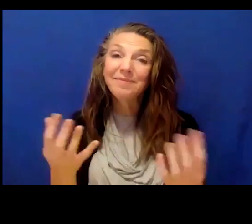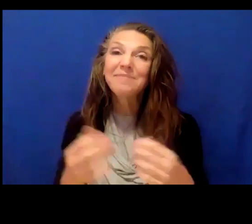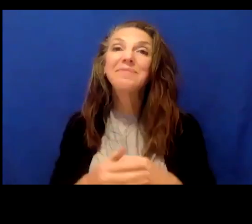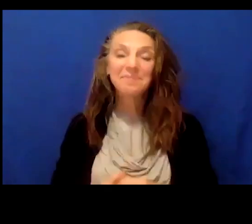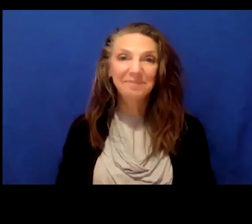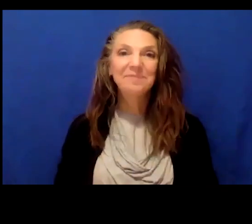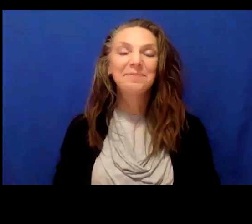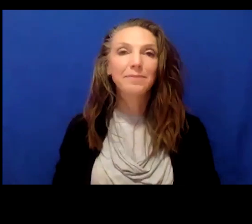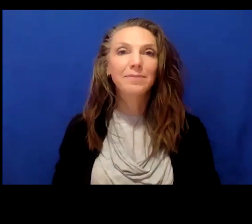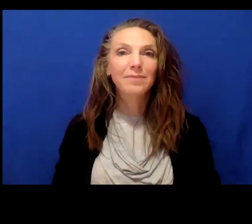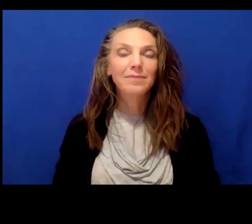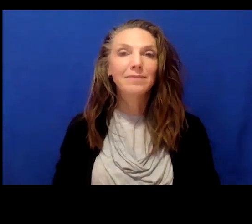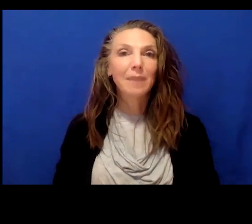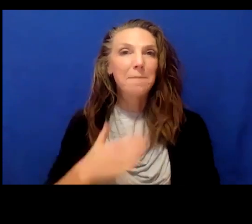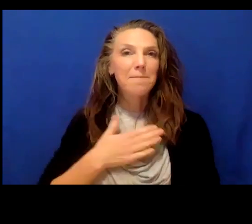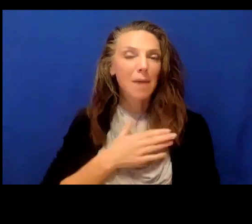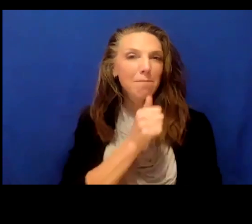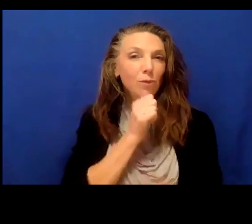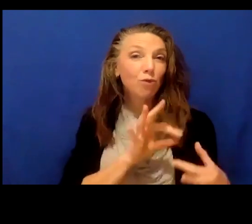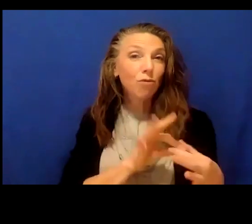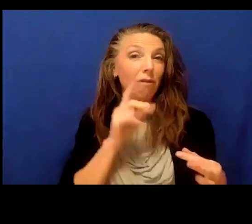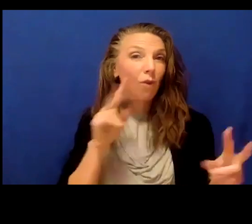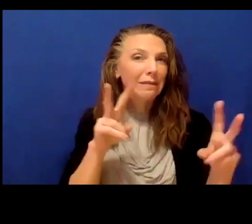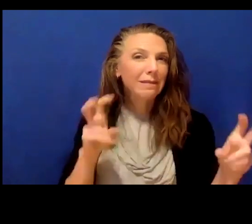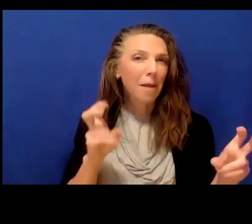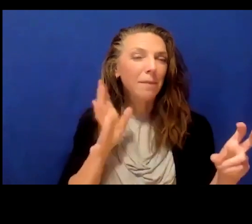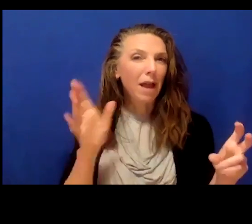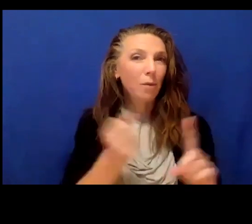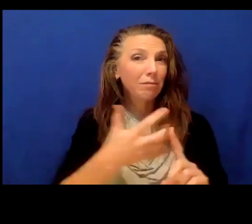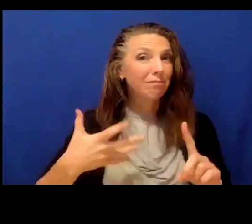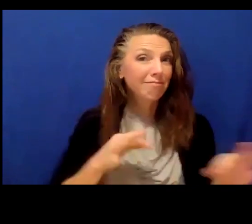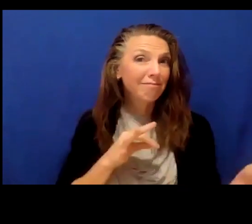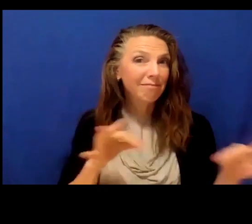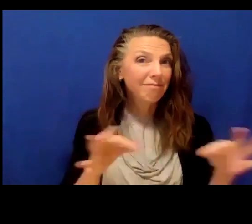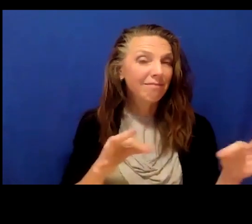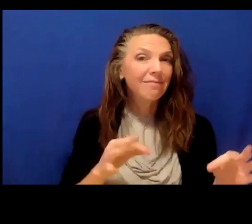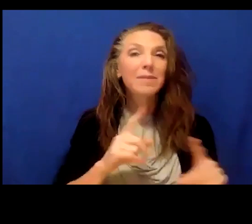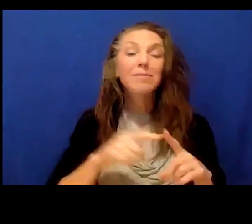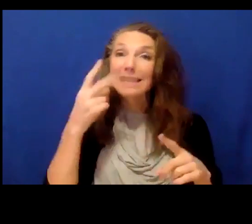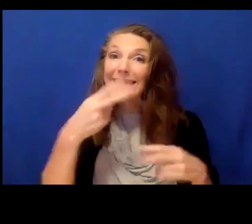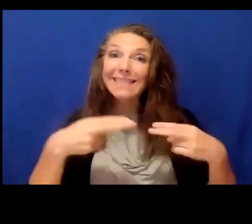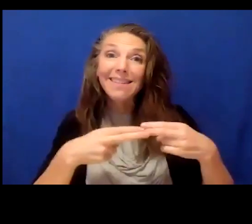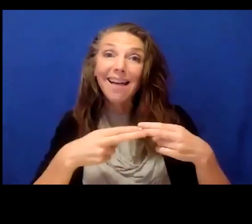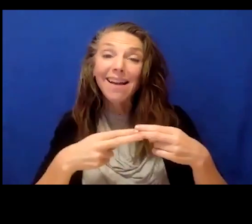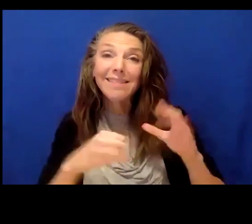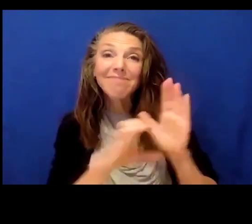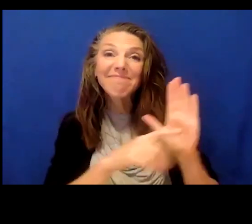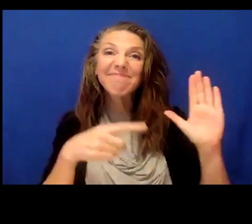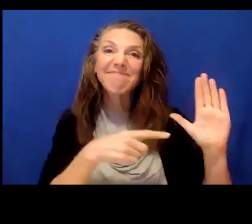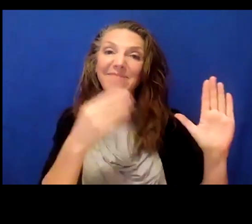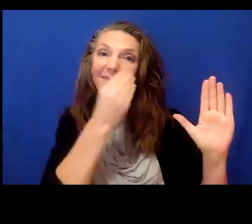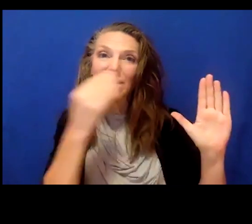is, you'll hear about my personal connection to this topic in a second, but I've put a flower on this